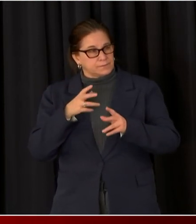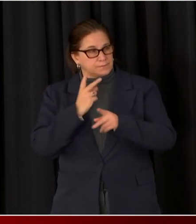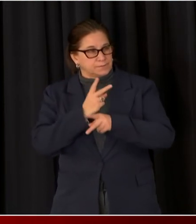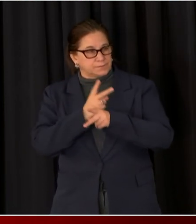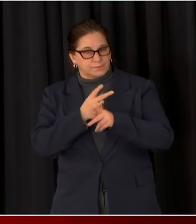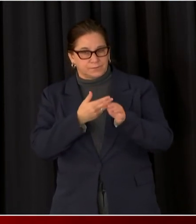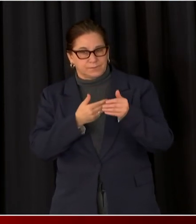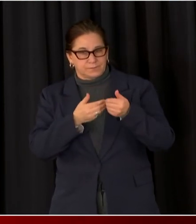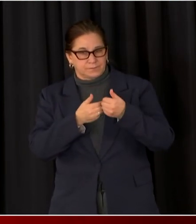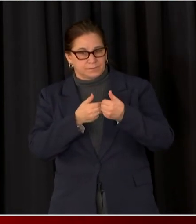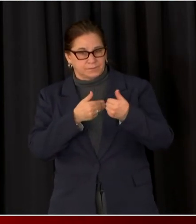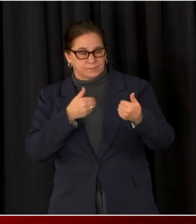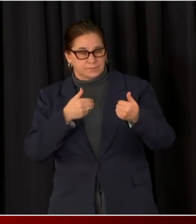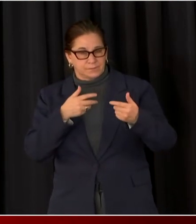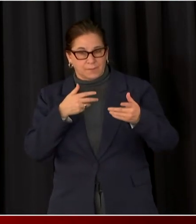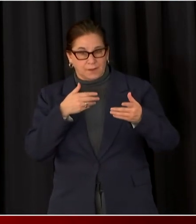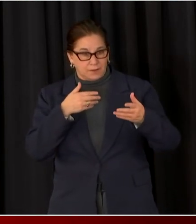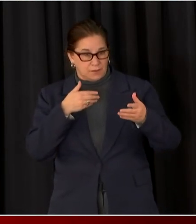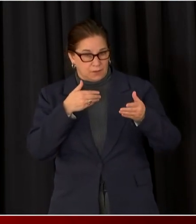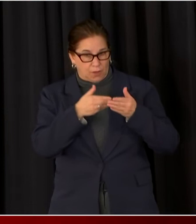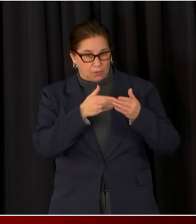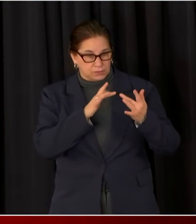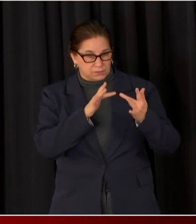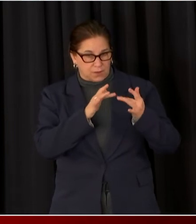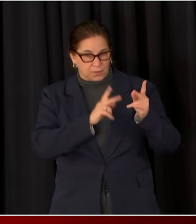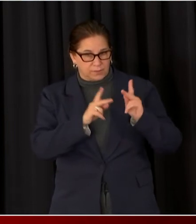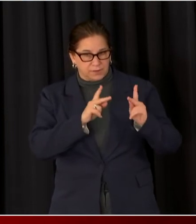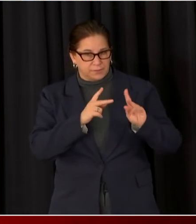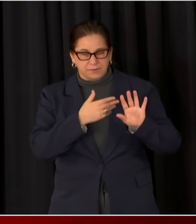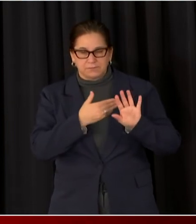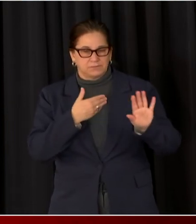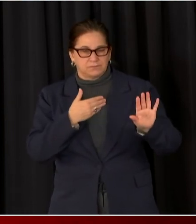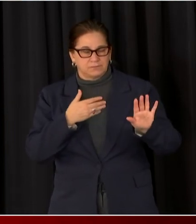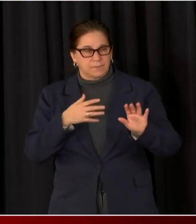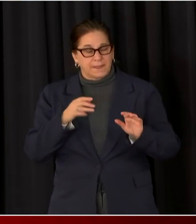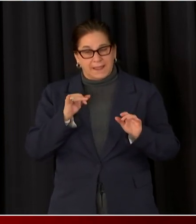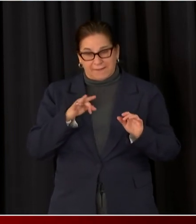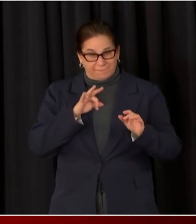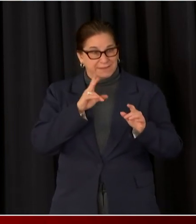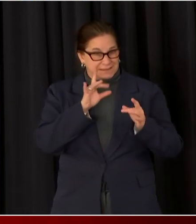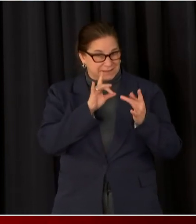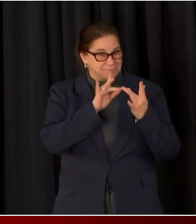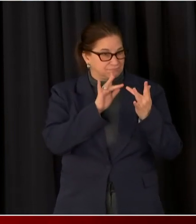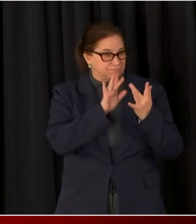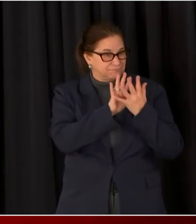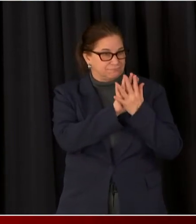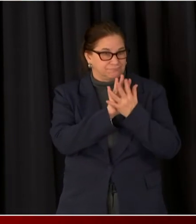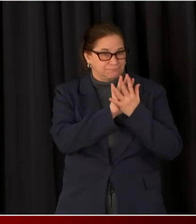days after an exposure may be acceptable if you do not have symptoms and